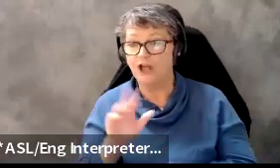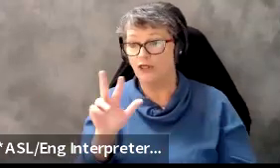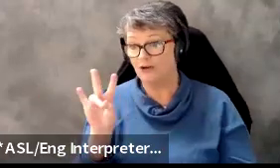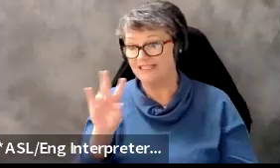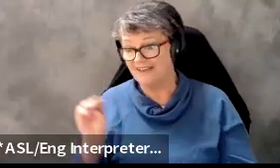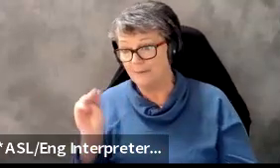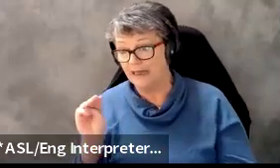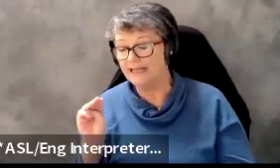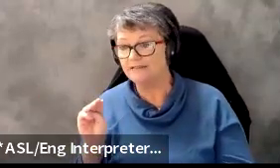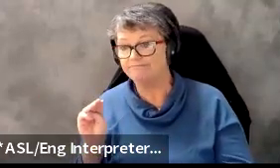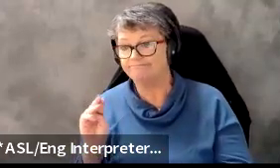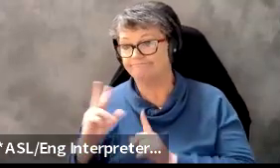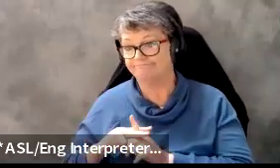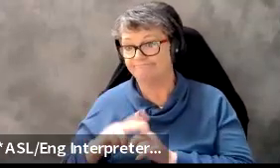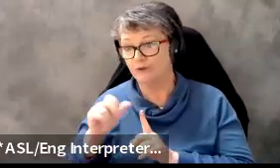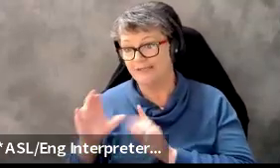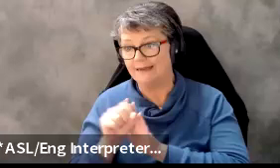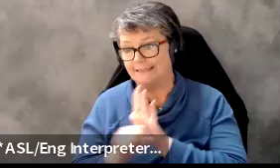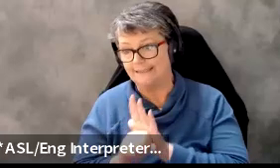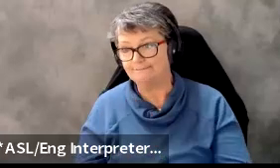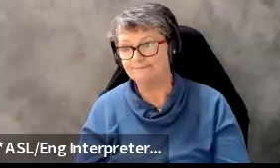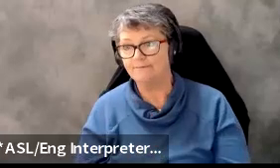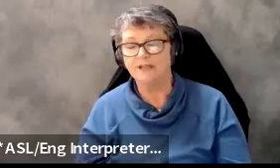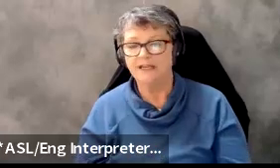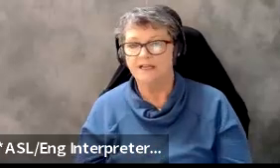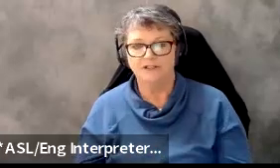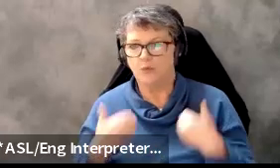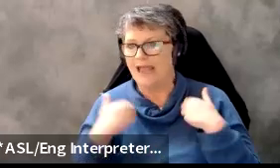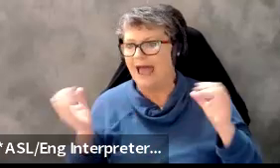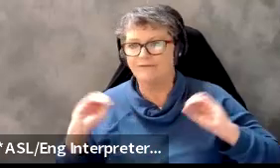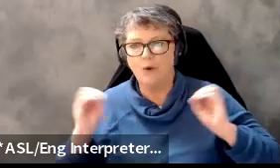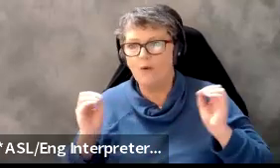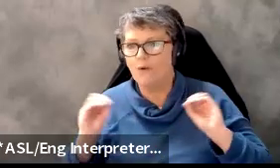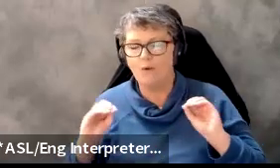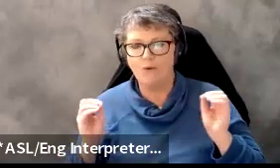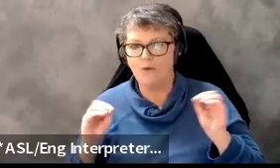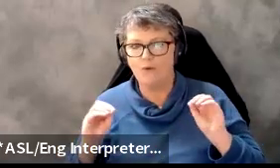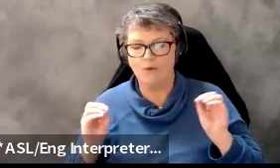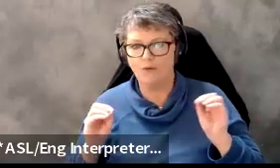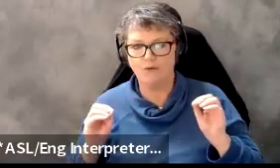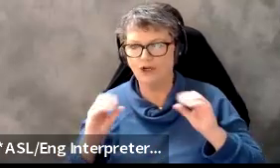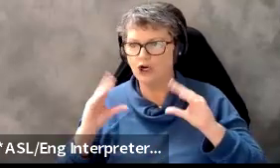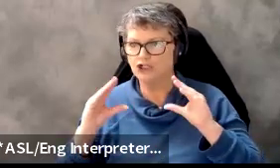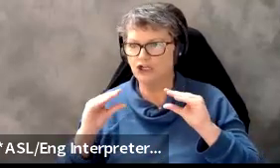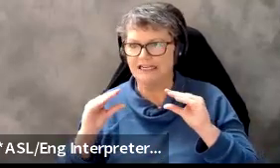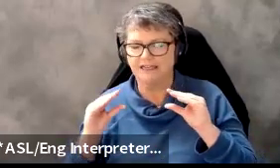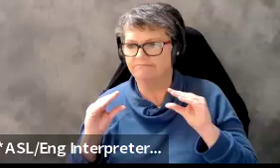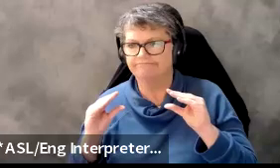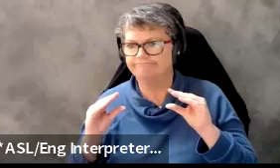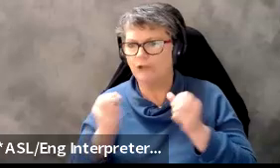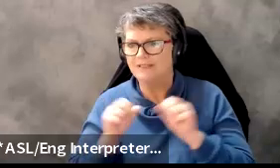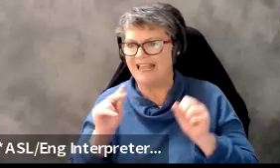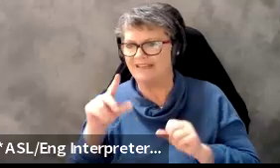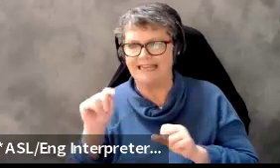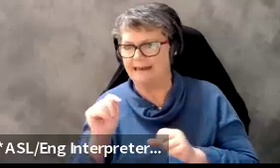37 million of which will be to Sac State. So we don't have any mattress. We don't have a safety net for